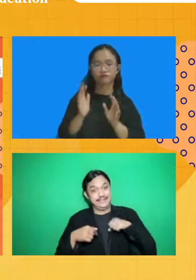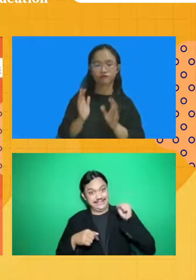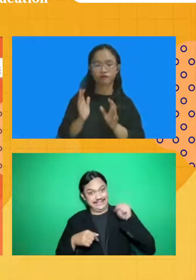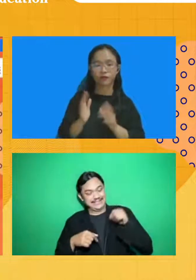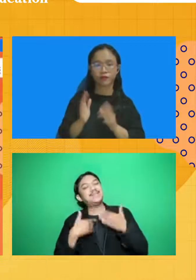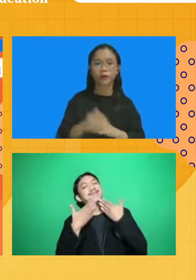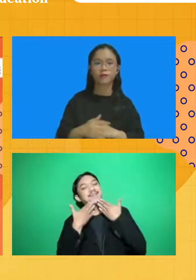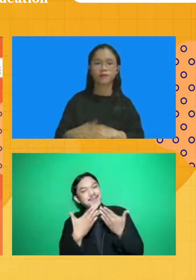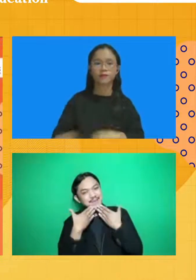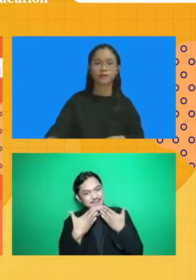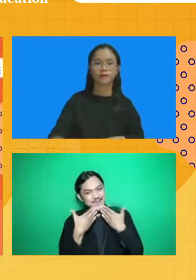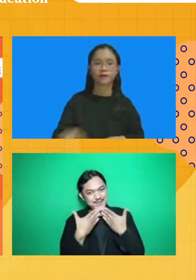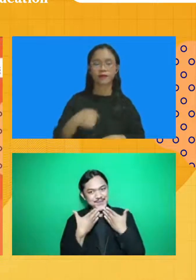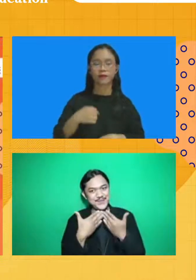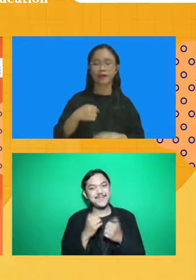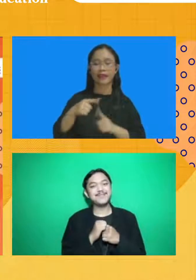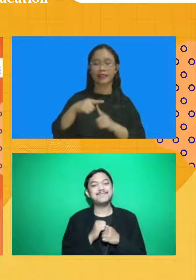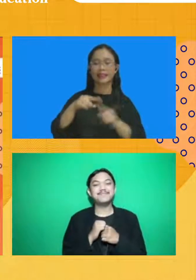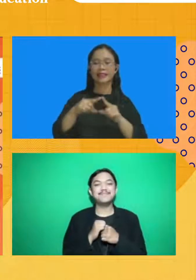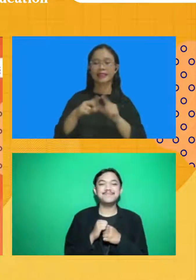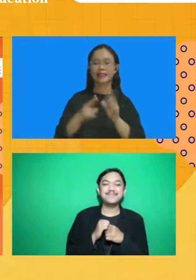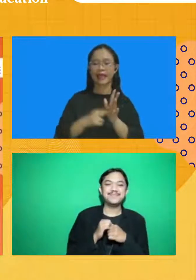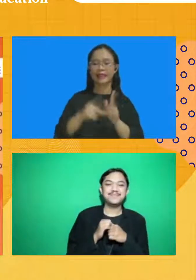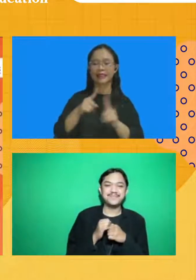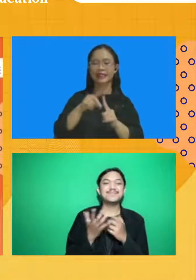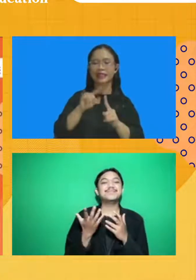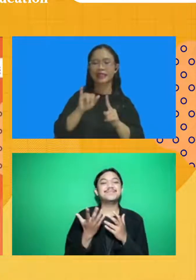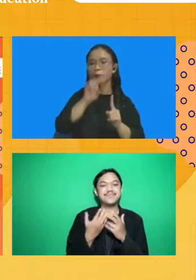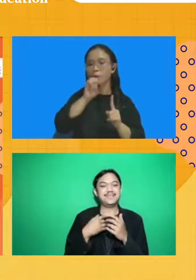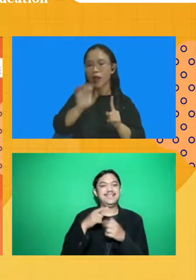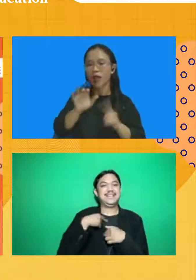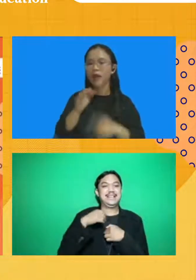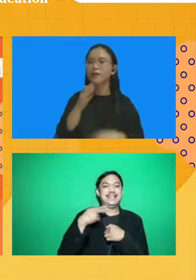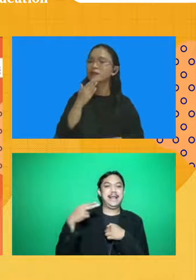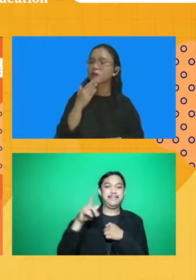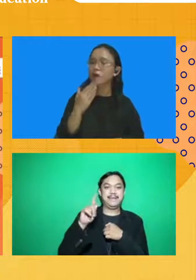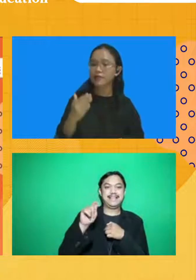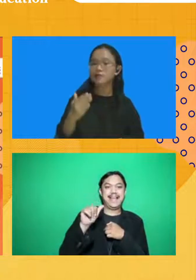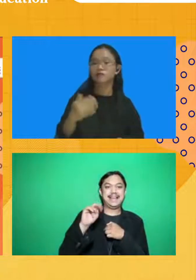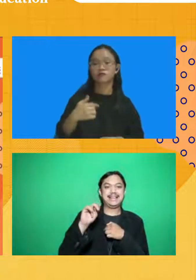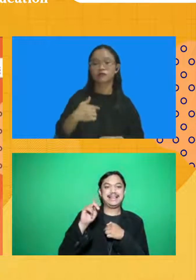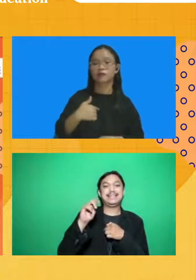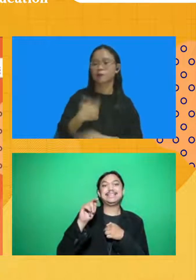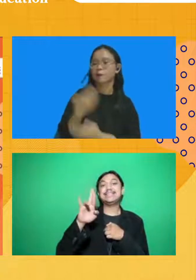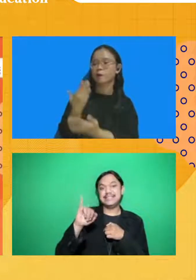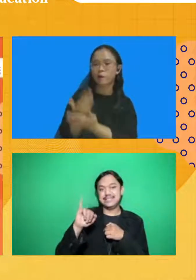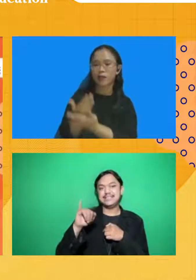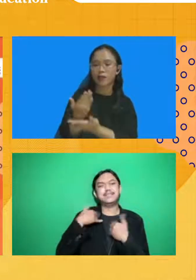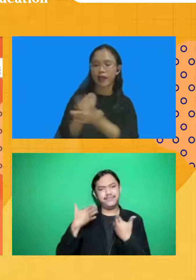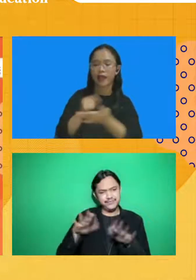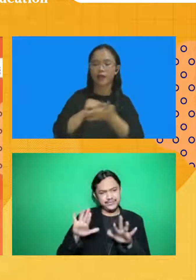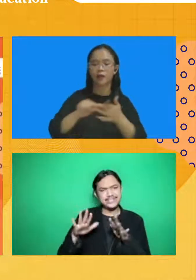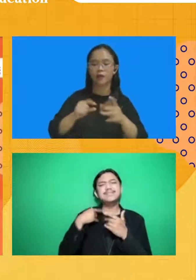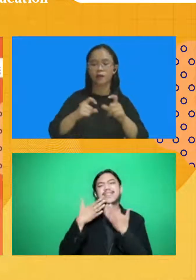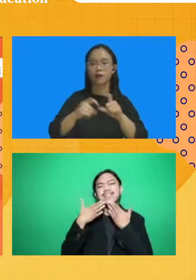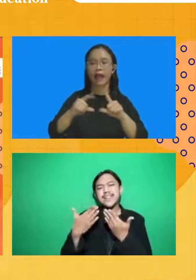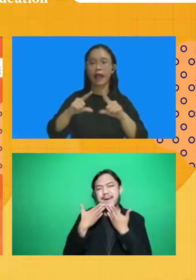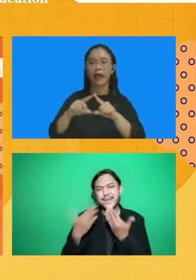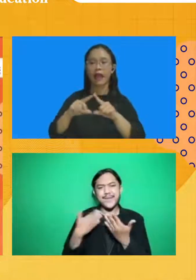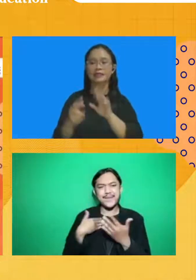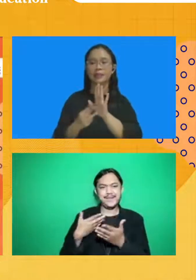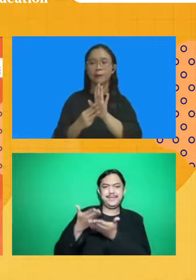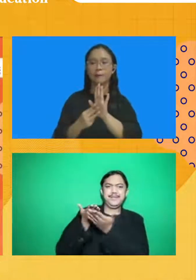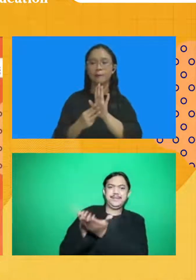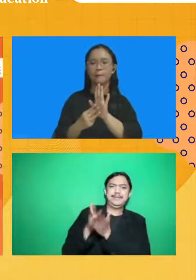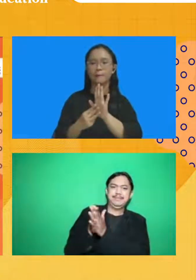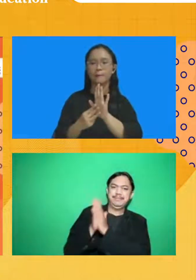Sandini, and I will invite Sam as one of our representative to tell to